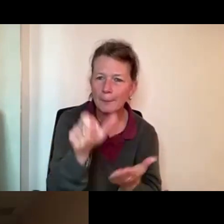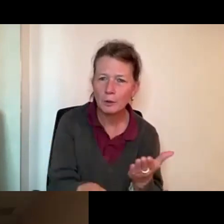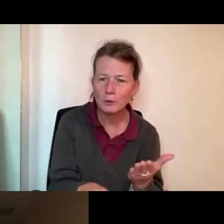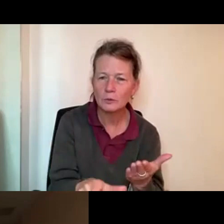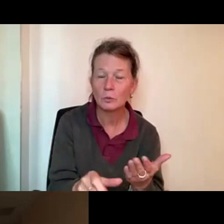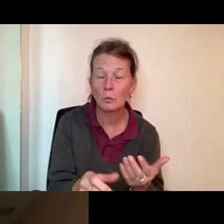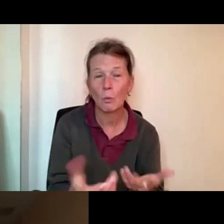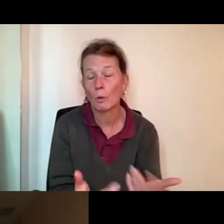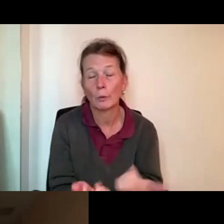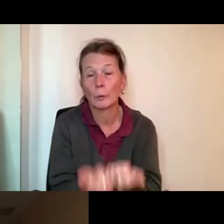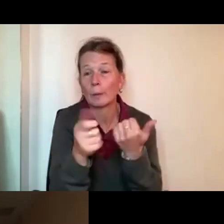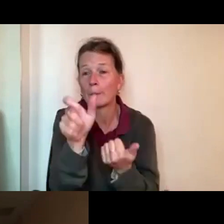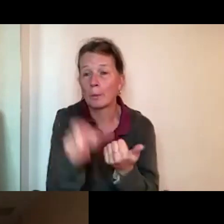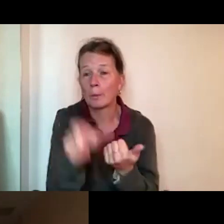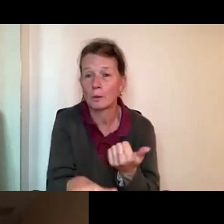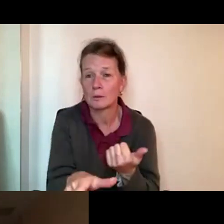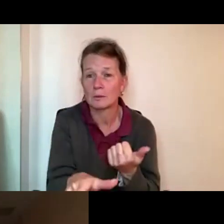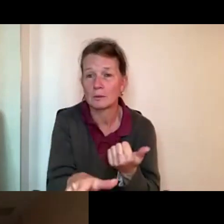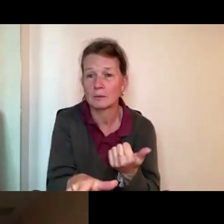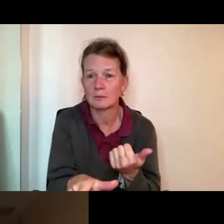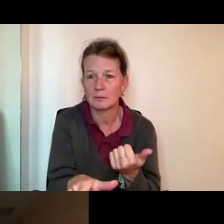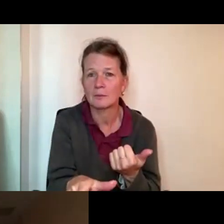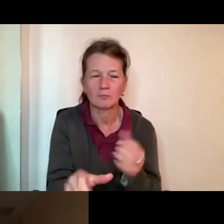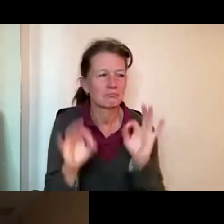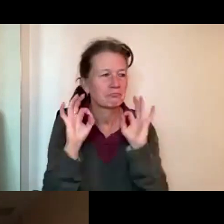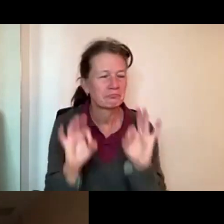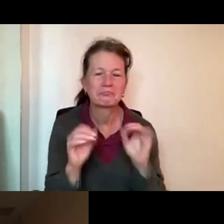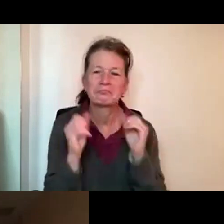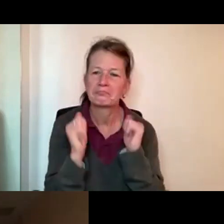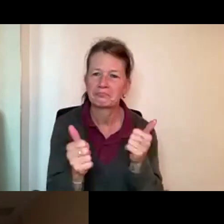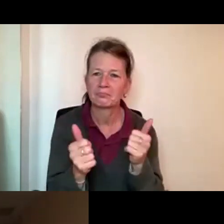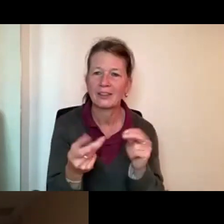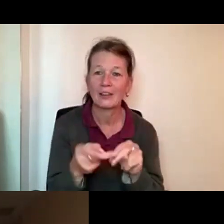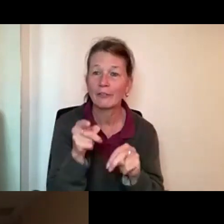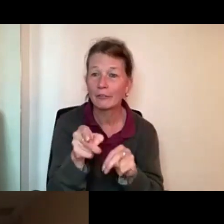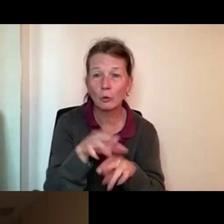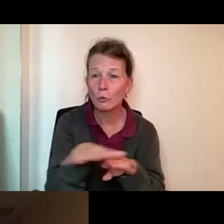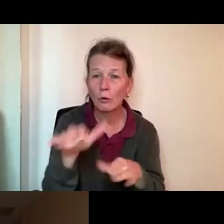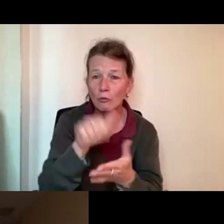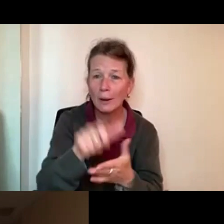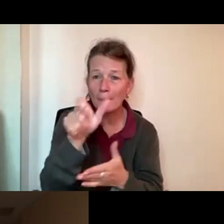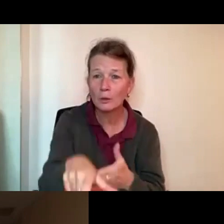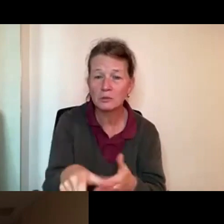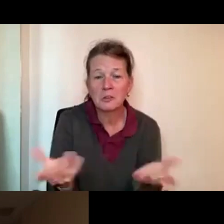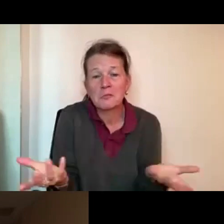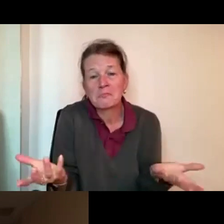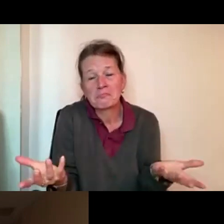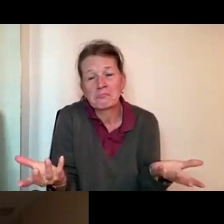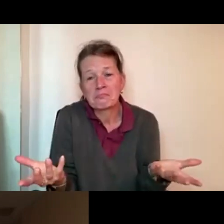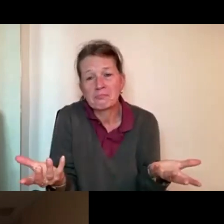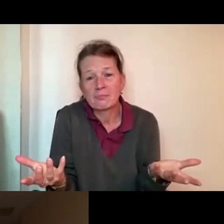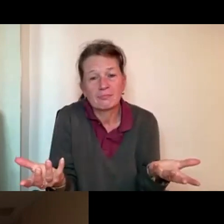good person for that role, then that's great. And if it's not right, then it's not right. It wasn't supposed to be anyway.